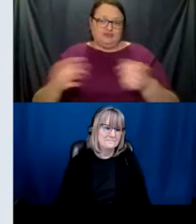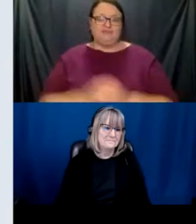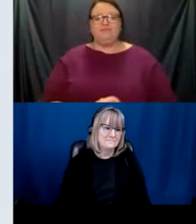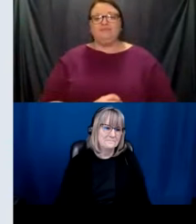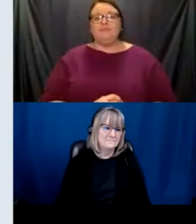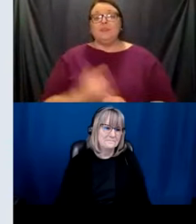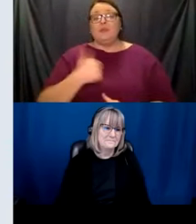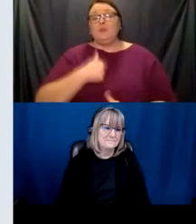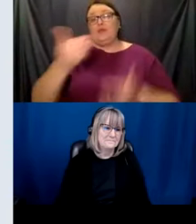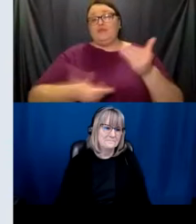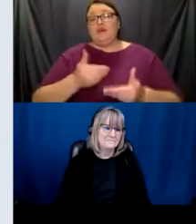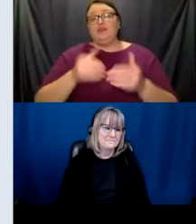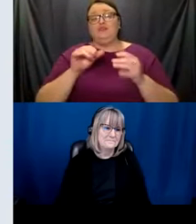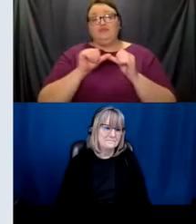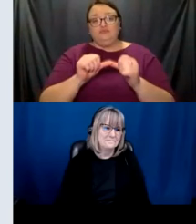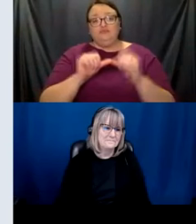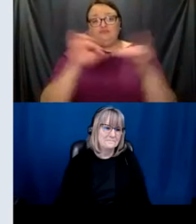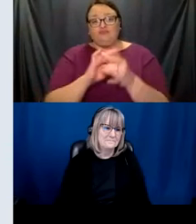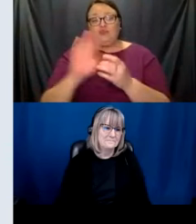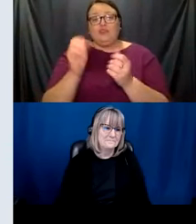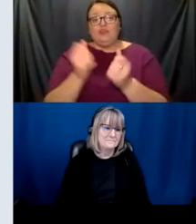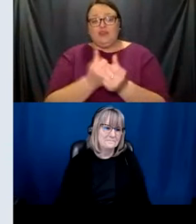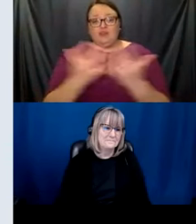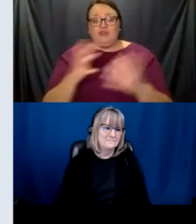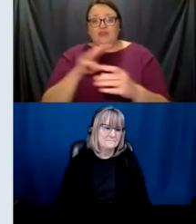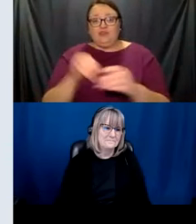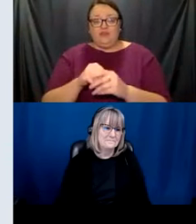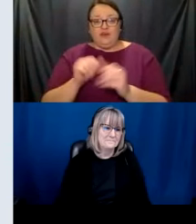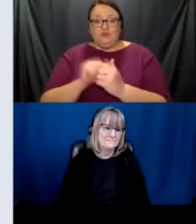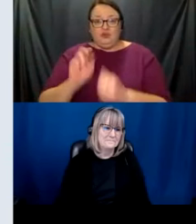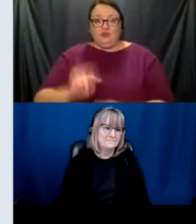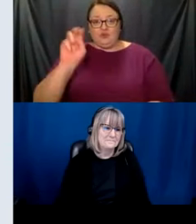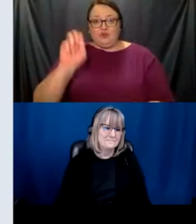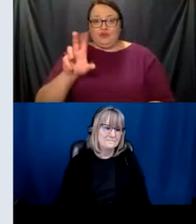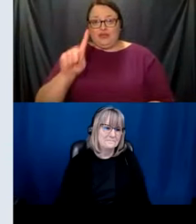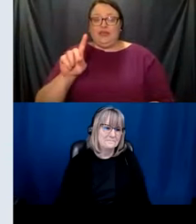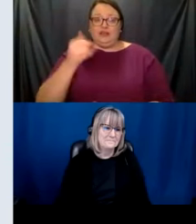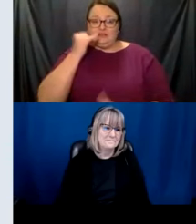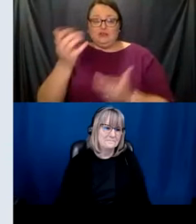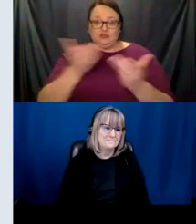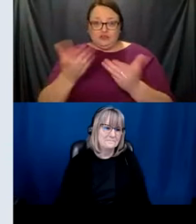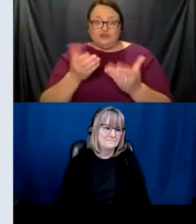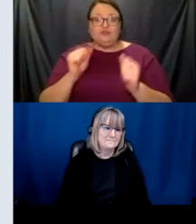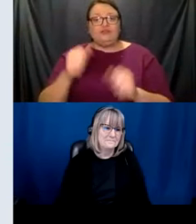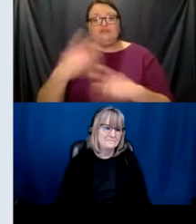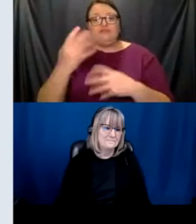North We End invite you to stay connected to all lograr North End muchas Teleservices metas. by visiting our webpage at